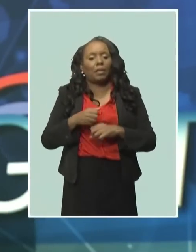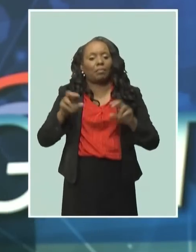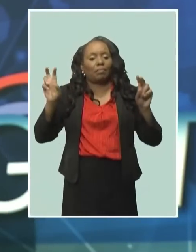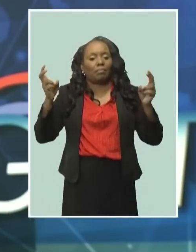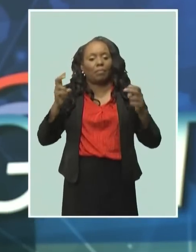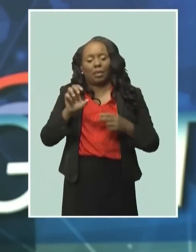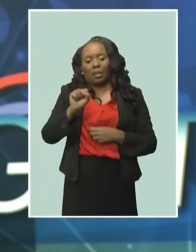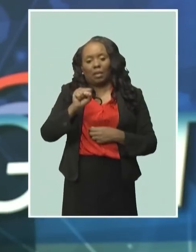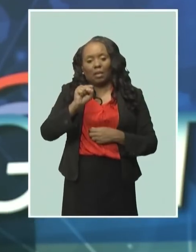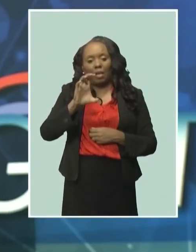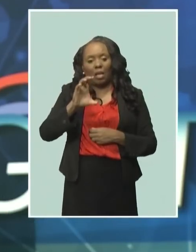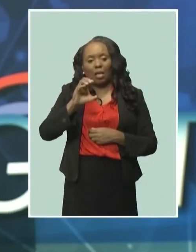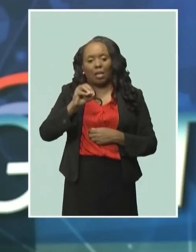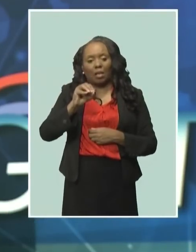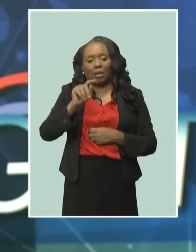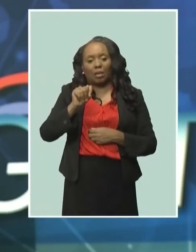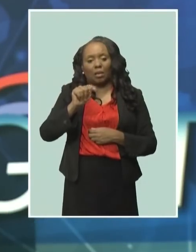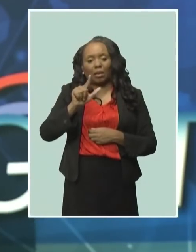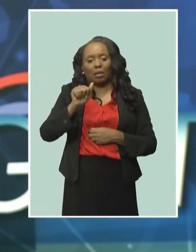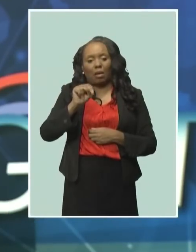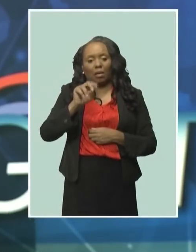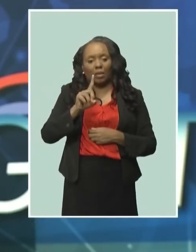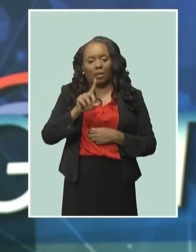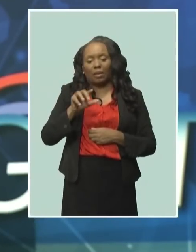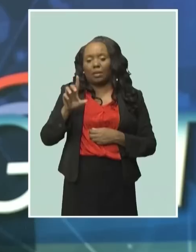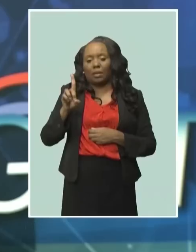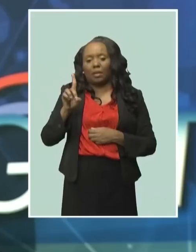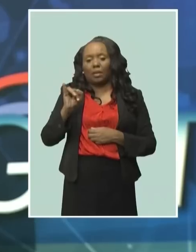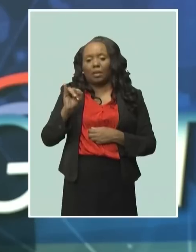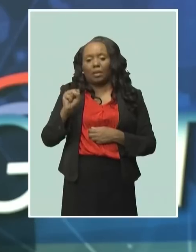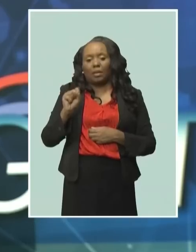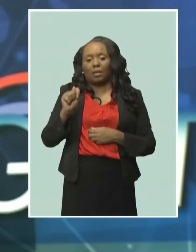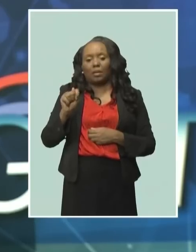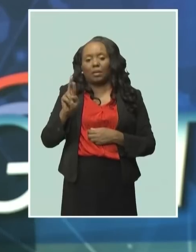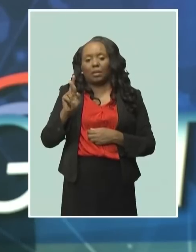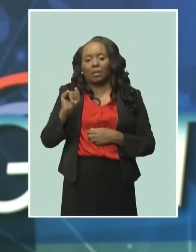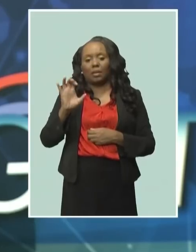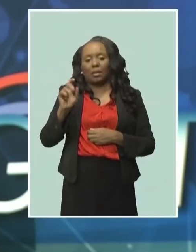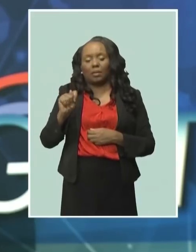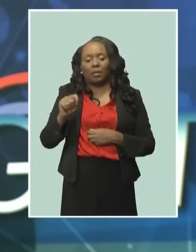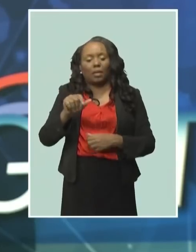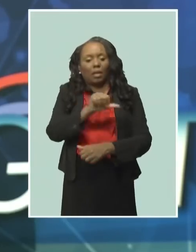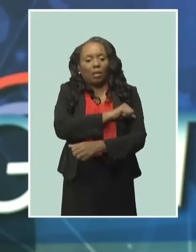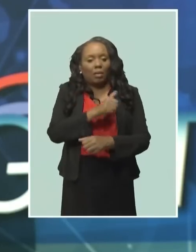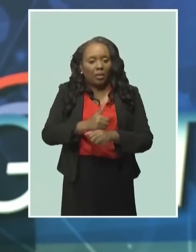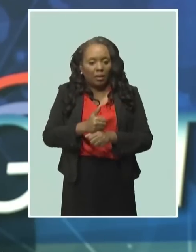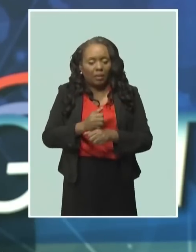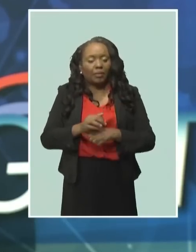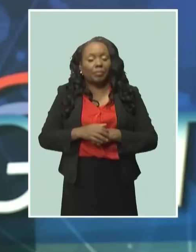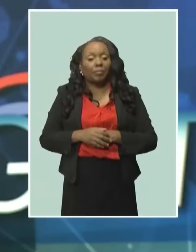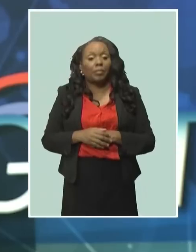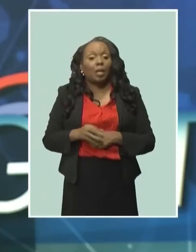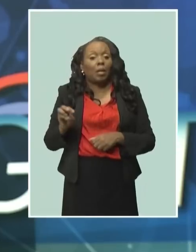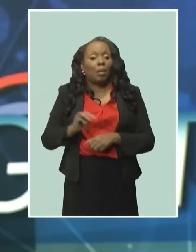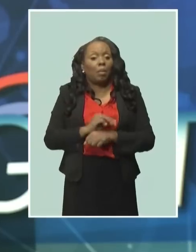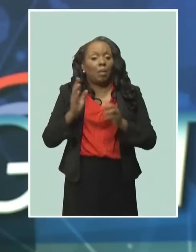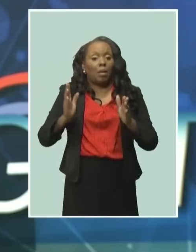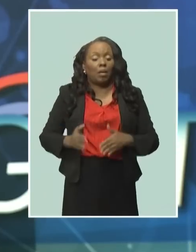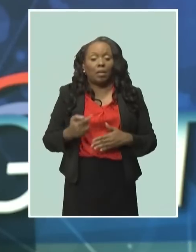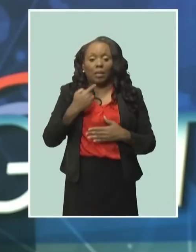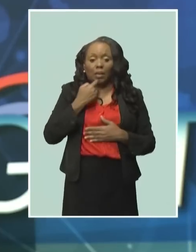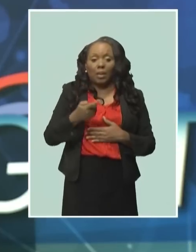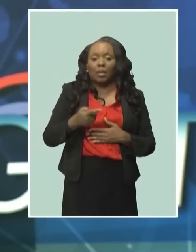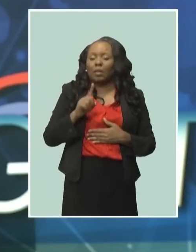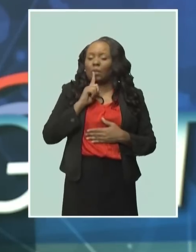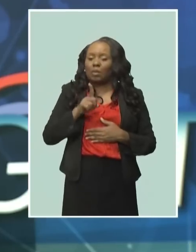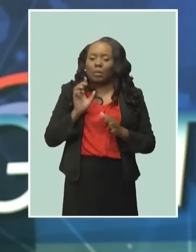of a Scotland District Authority. Deputy Prime Minister Cynthia Bradshaw has told the Ministry of Agriculture during the estimates debate that it